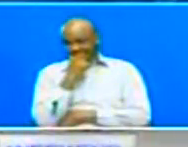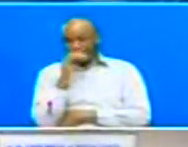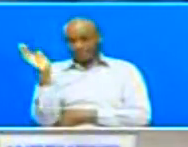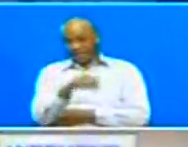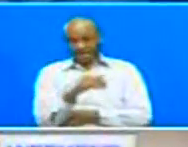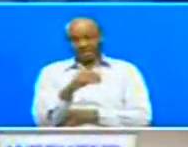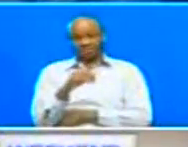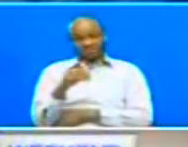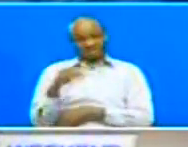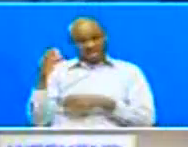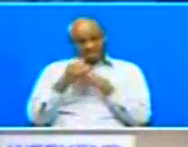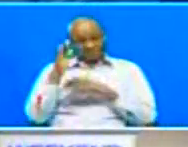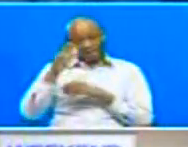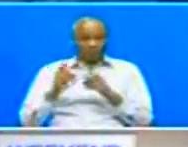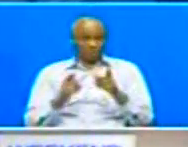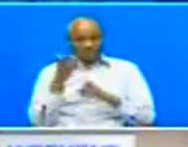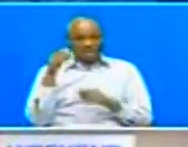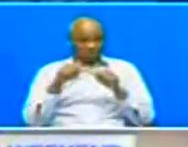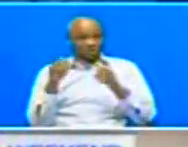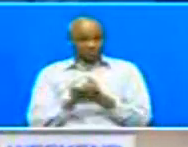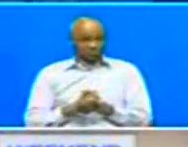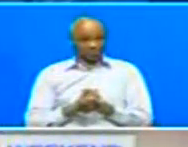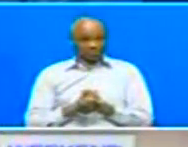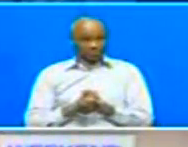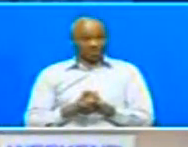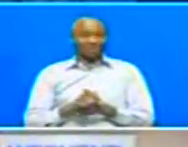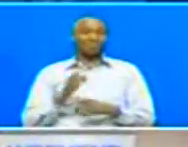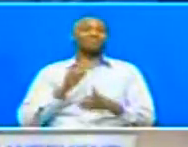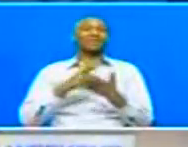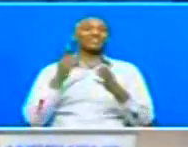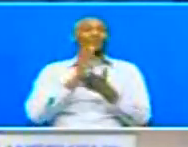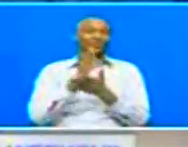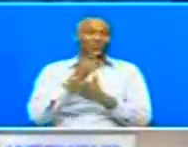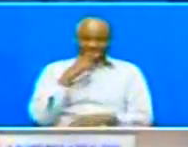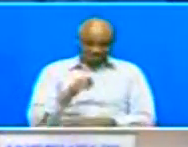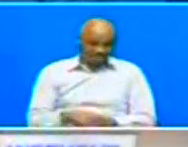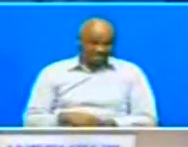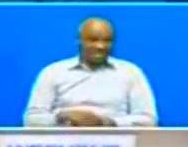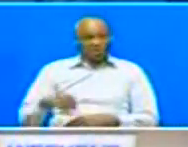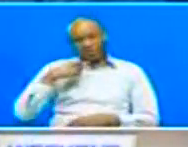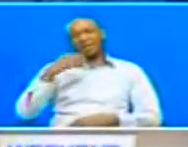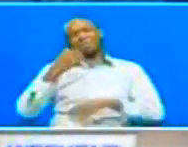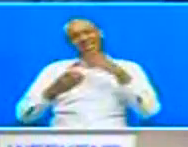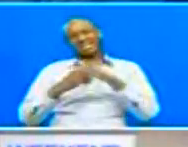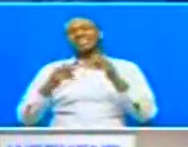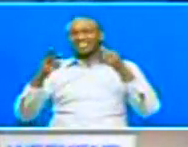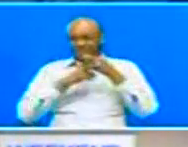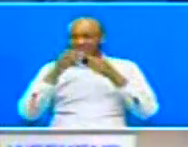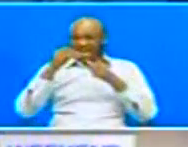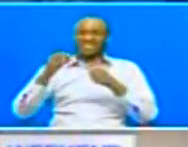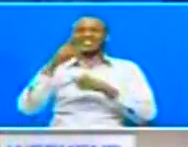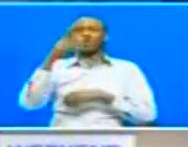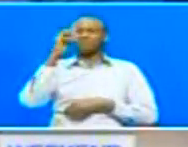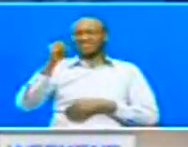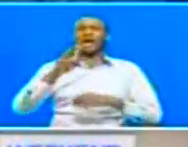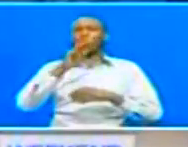back to their war-torn country, where, by the way, is the best part. We're building a 700-kilometer wall to make